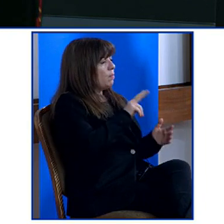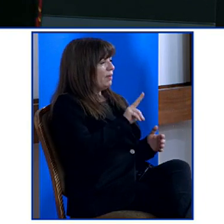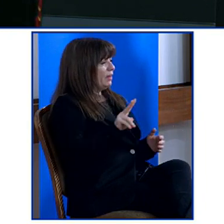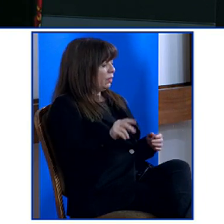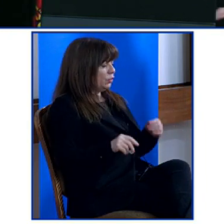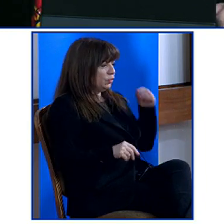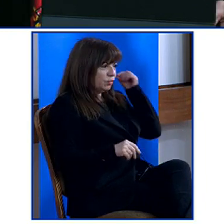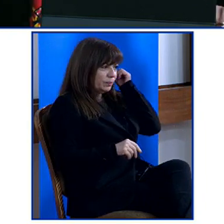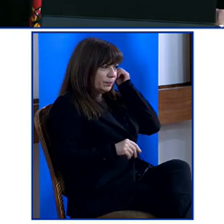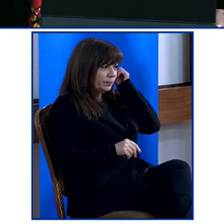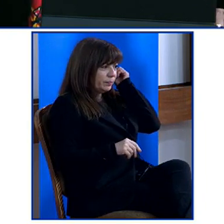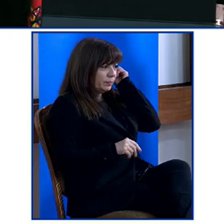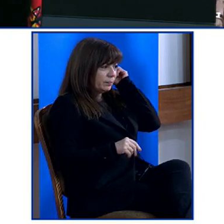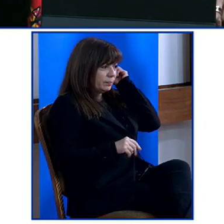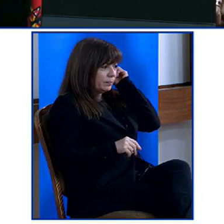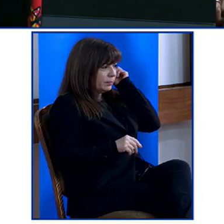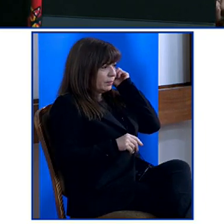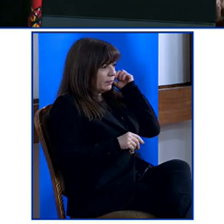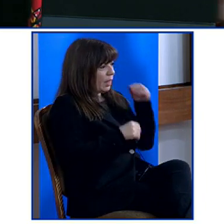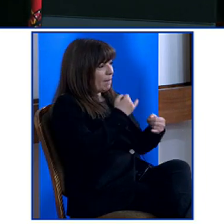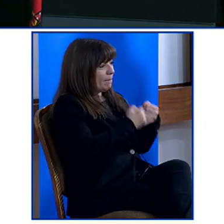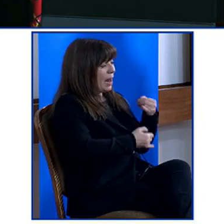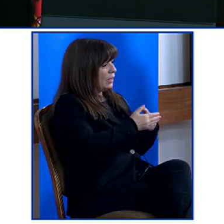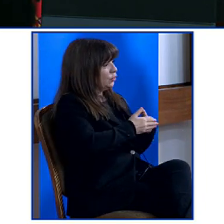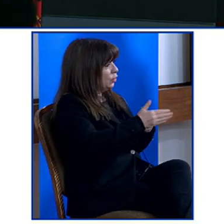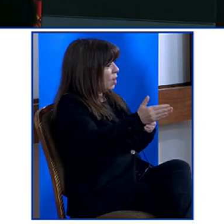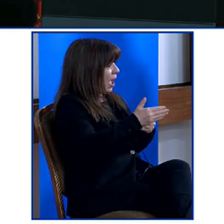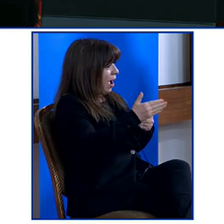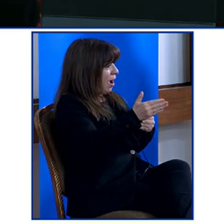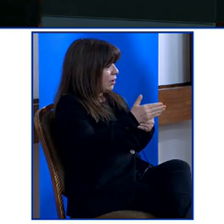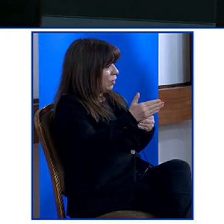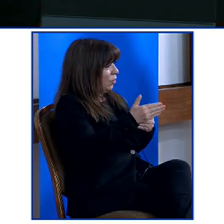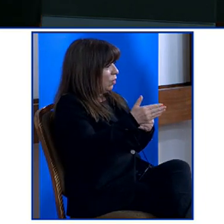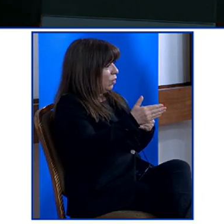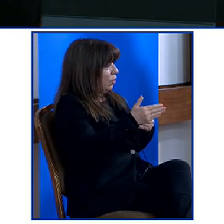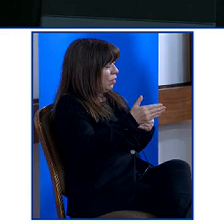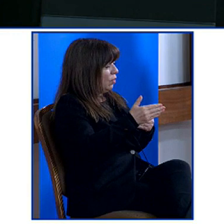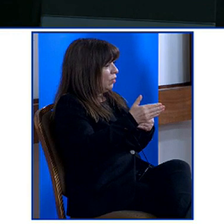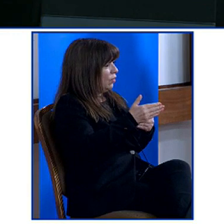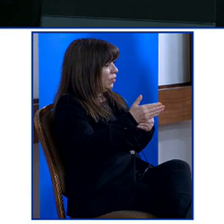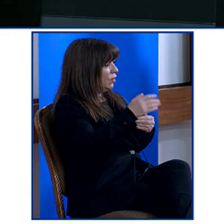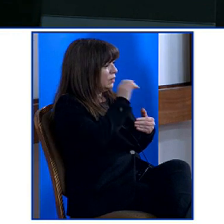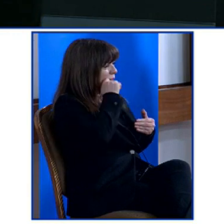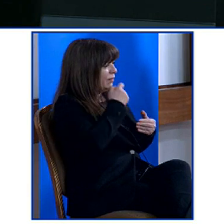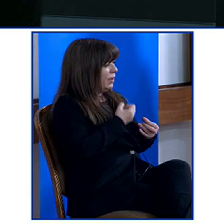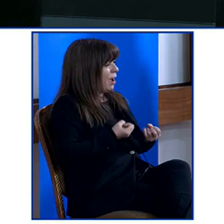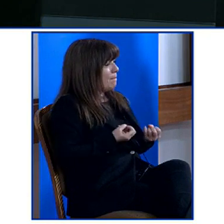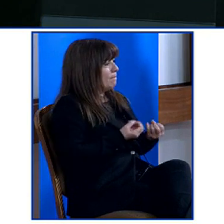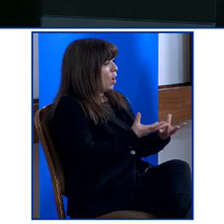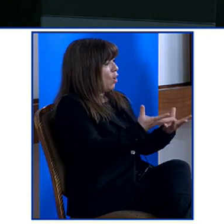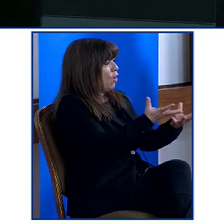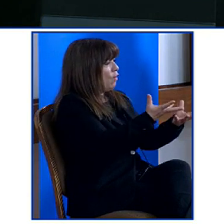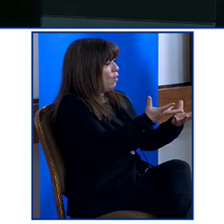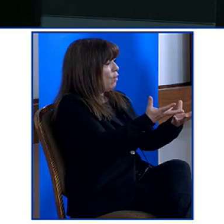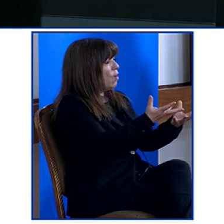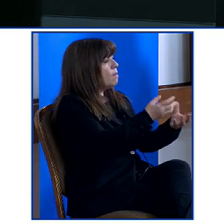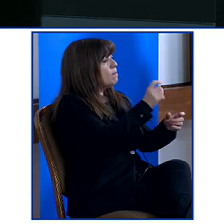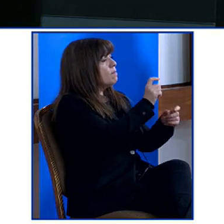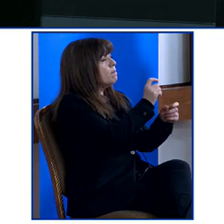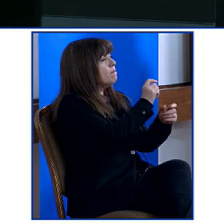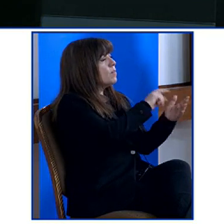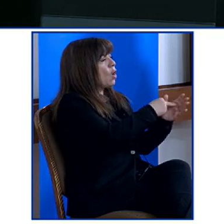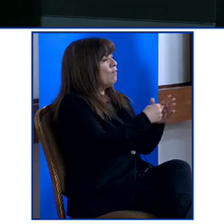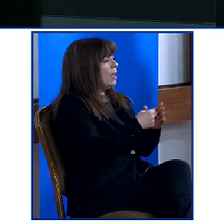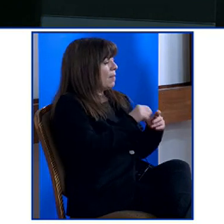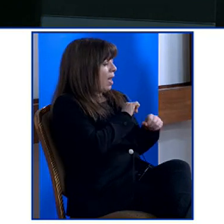Long-term exposure to air pollution can cause chronic conditions, including cardiovascular and respiratory diseases, as well as lung cancer, leading to